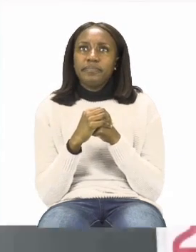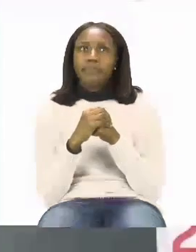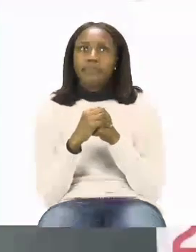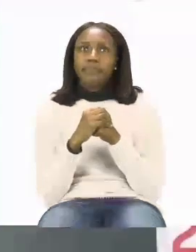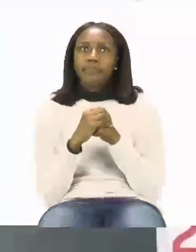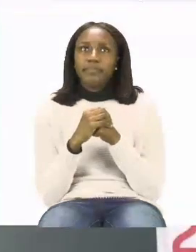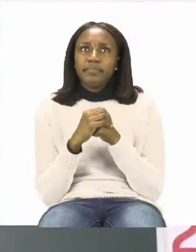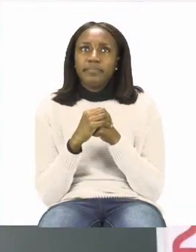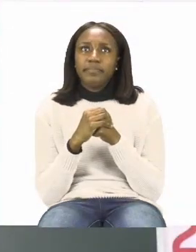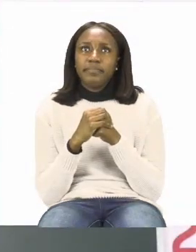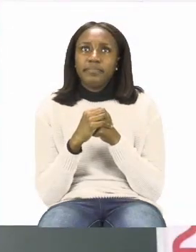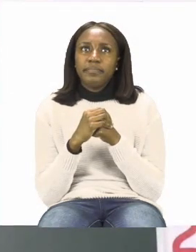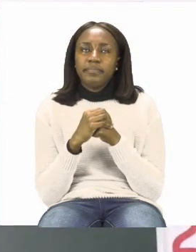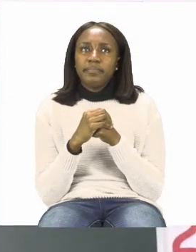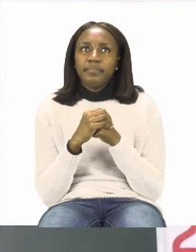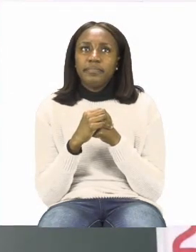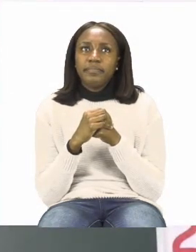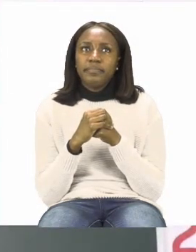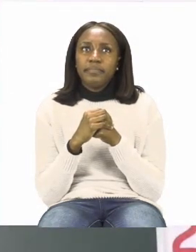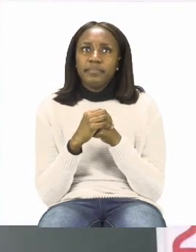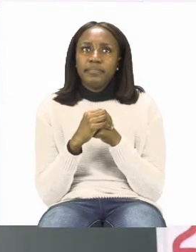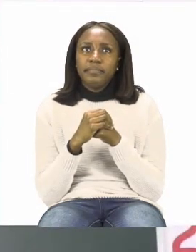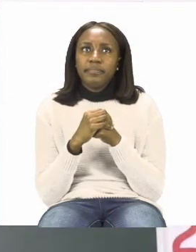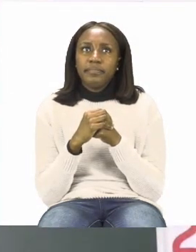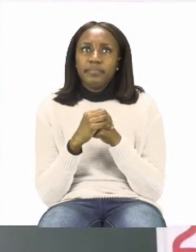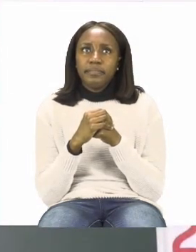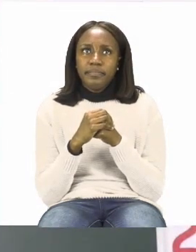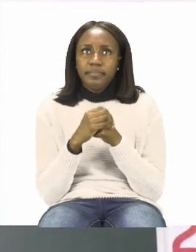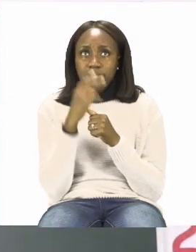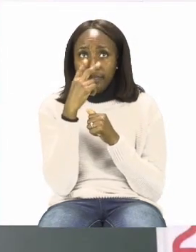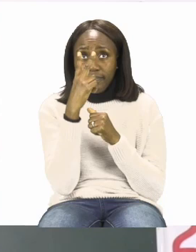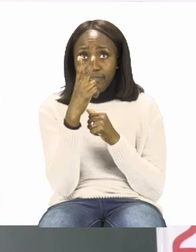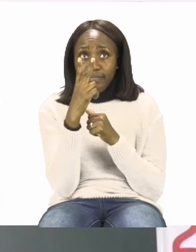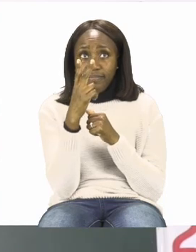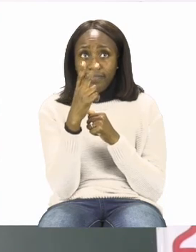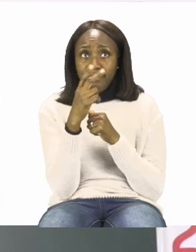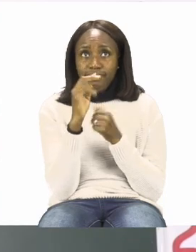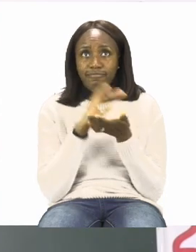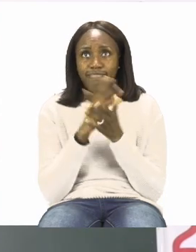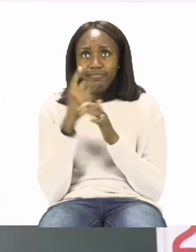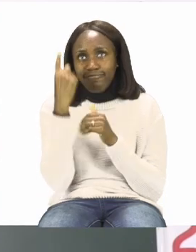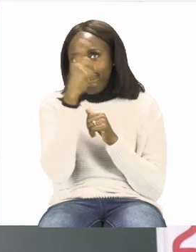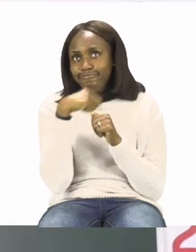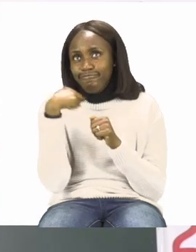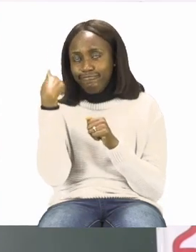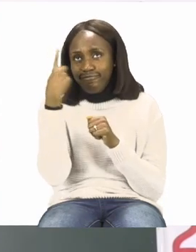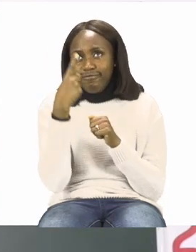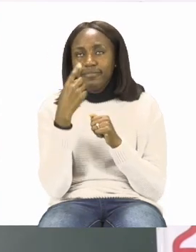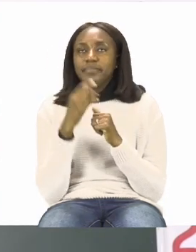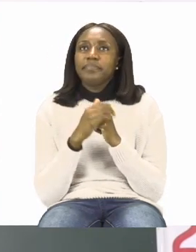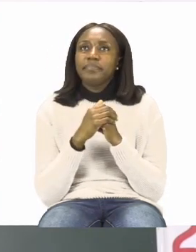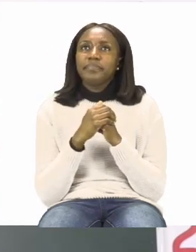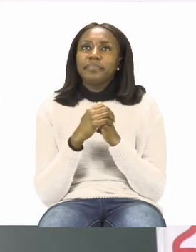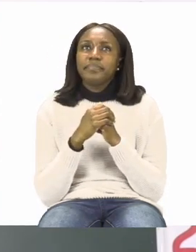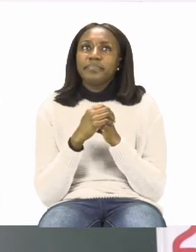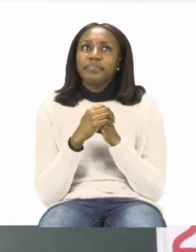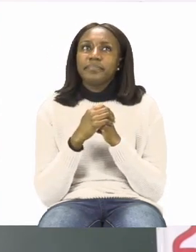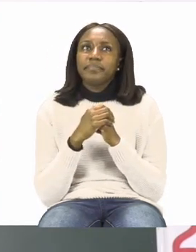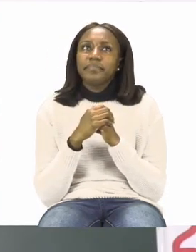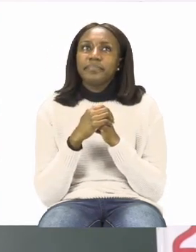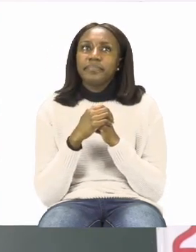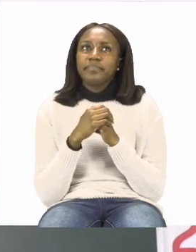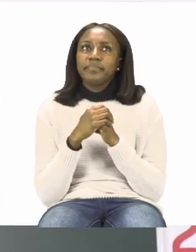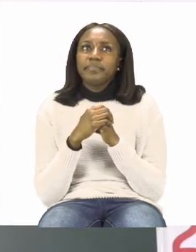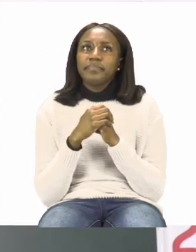your faces. Now on the board here we have a few different faces as well. So I